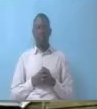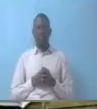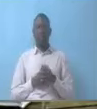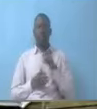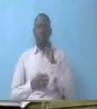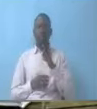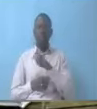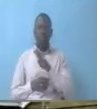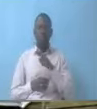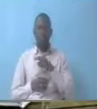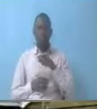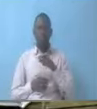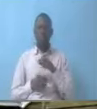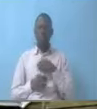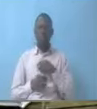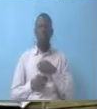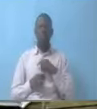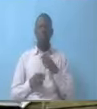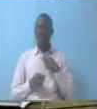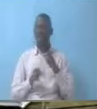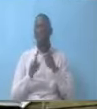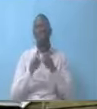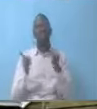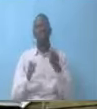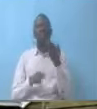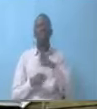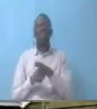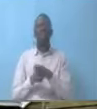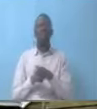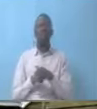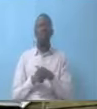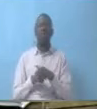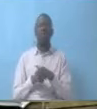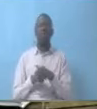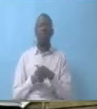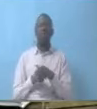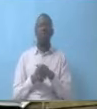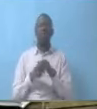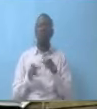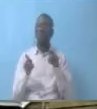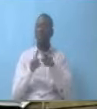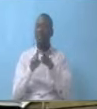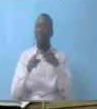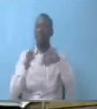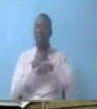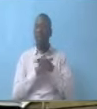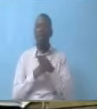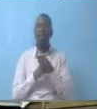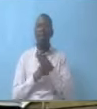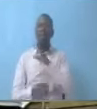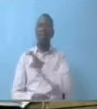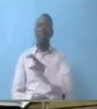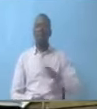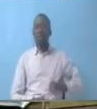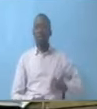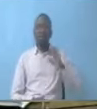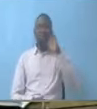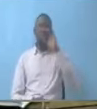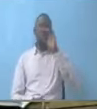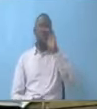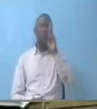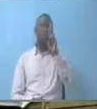Guantanamo Bay in Cuba. Well, which was administered by the Americans. Not as bad as the situation in Guantanamo